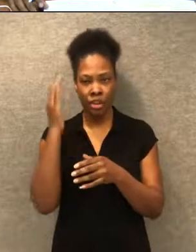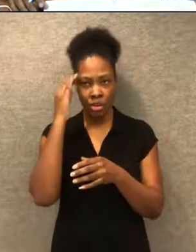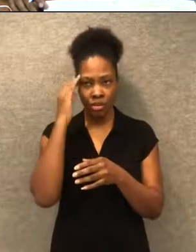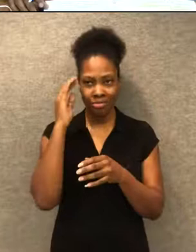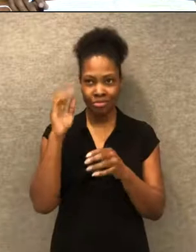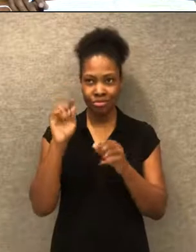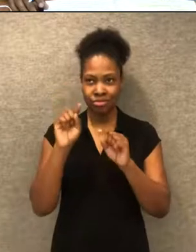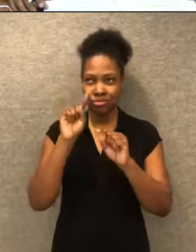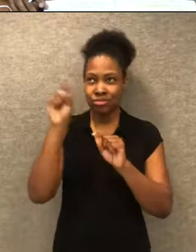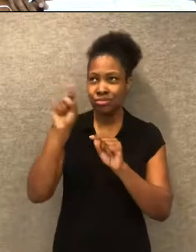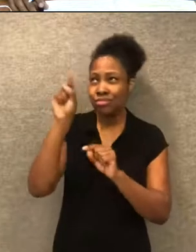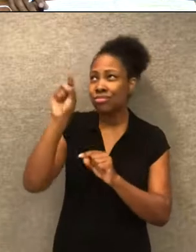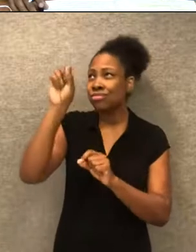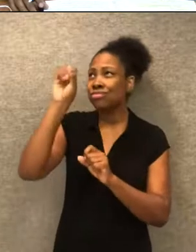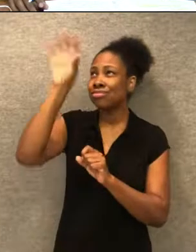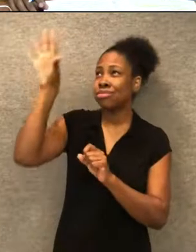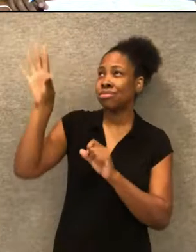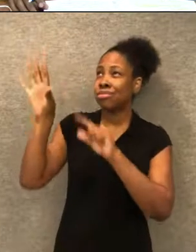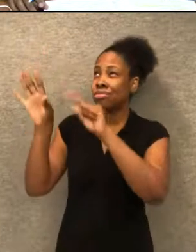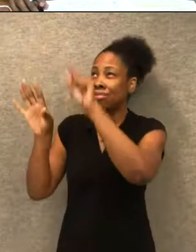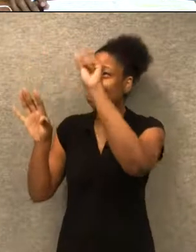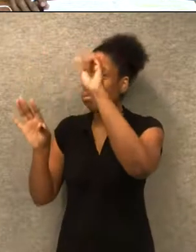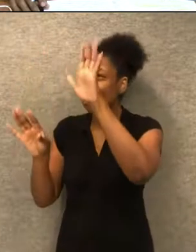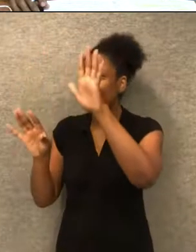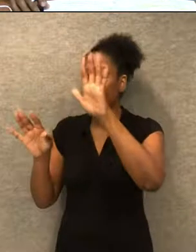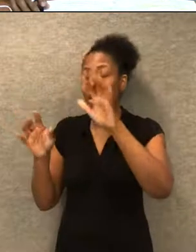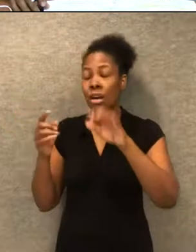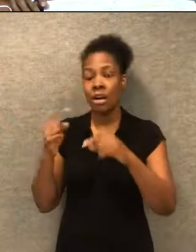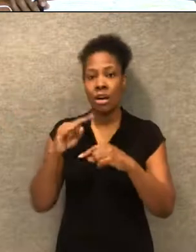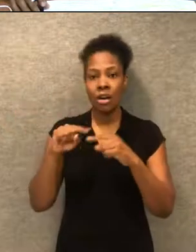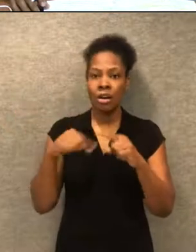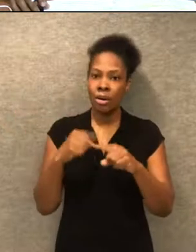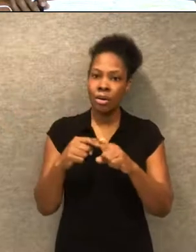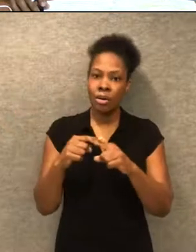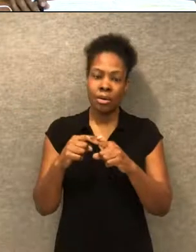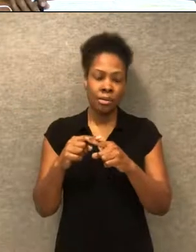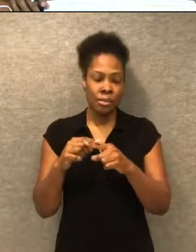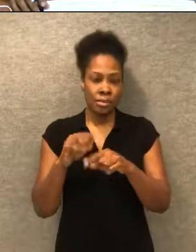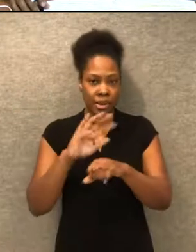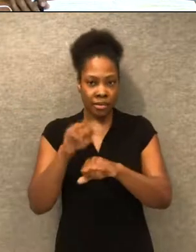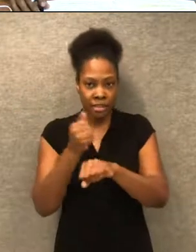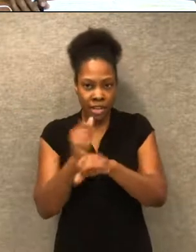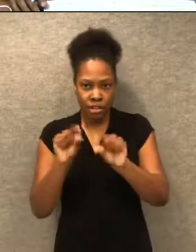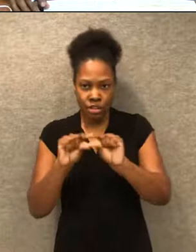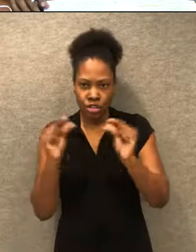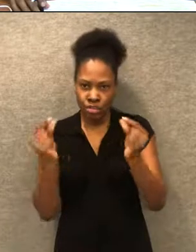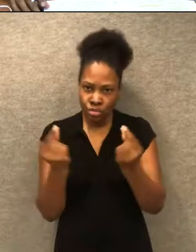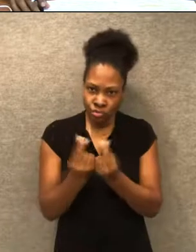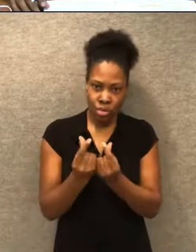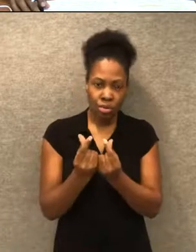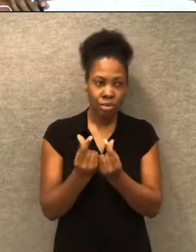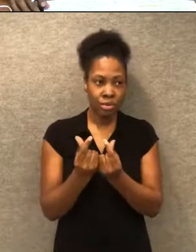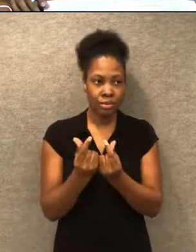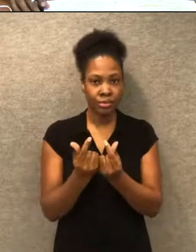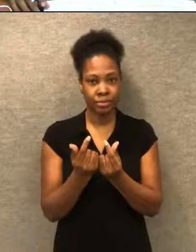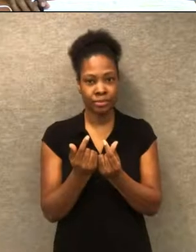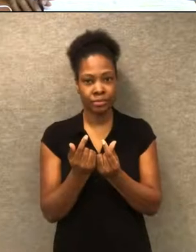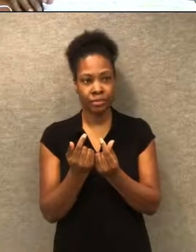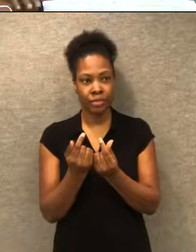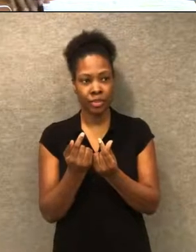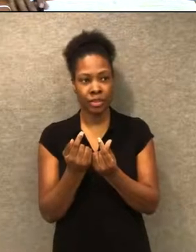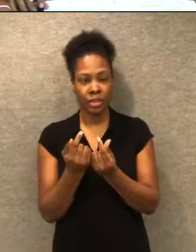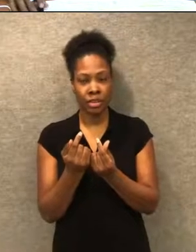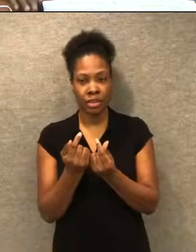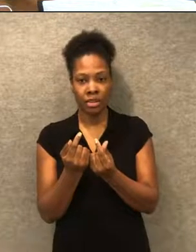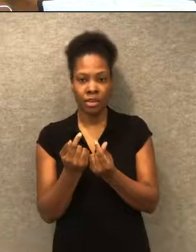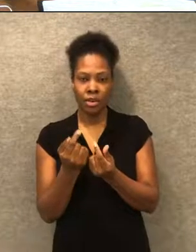fireworks, We set up a task force here in the city of East Orange, and those who think that they can just all